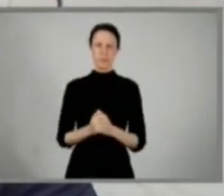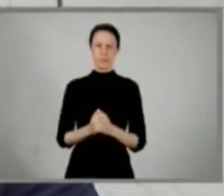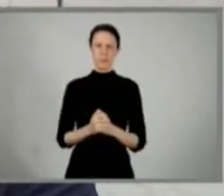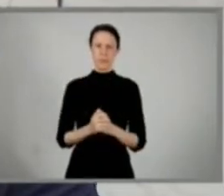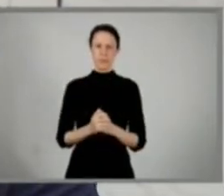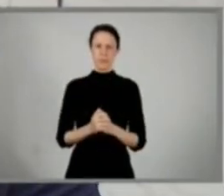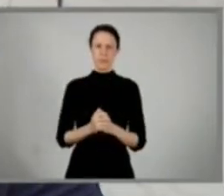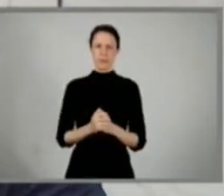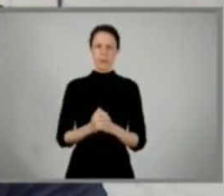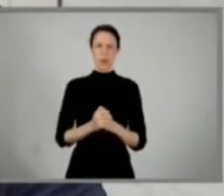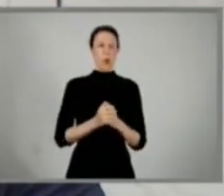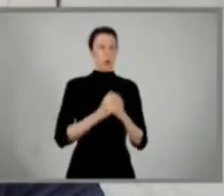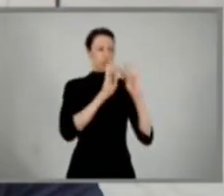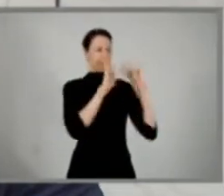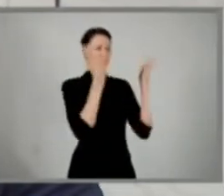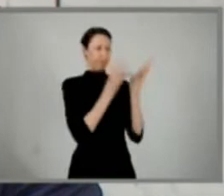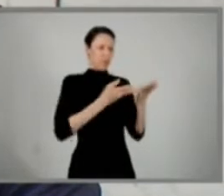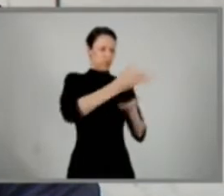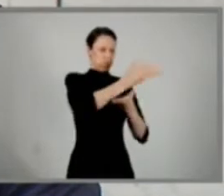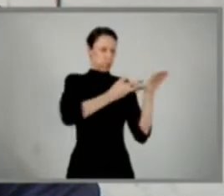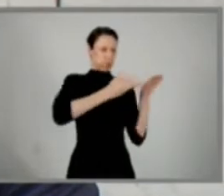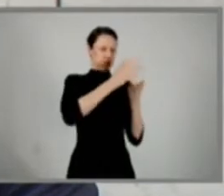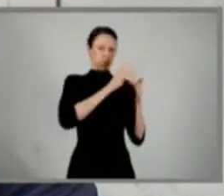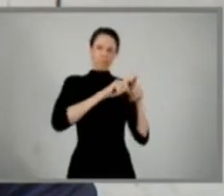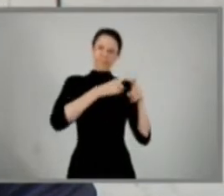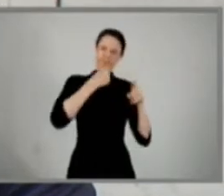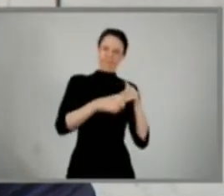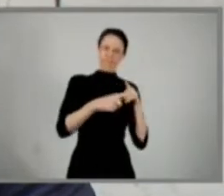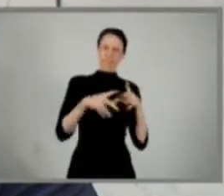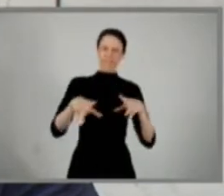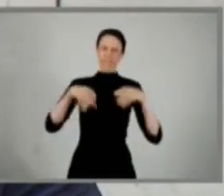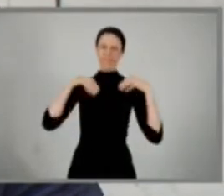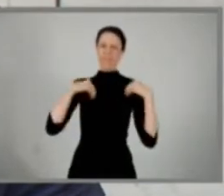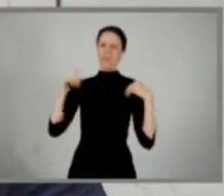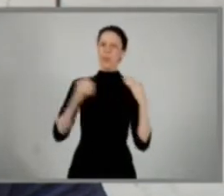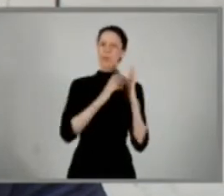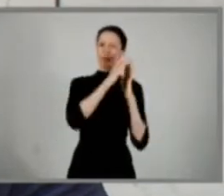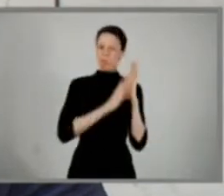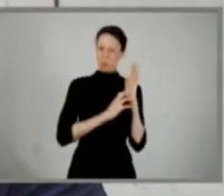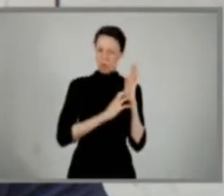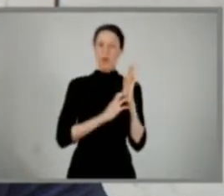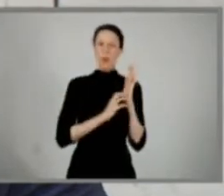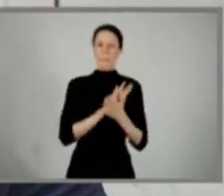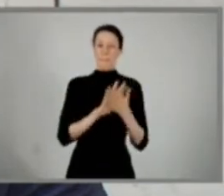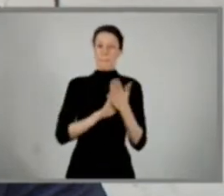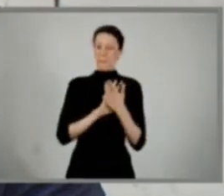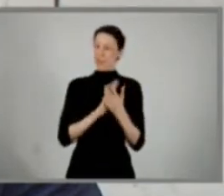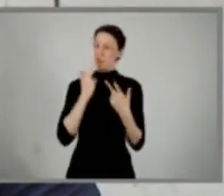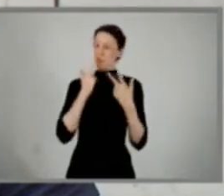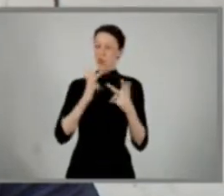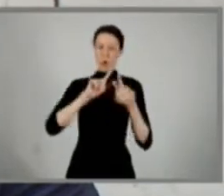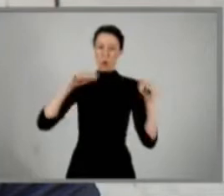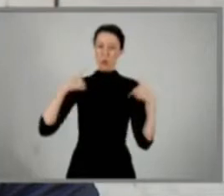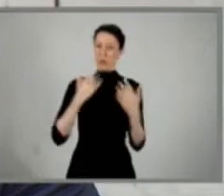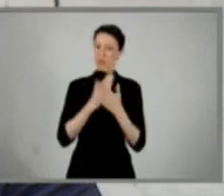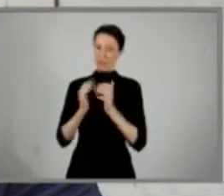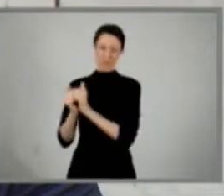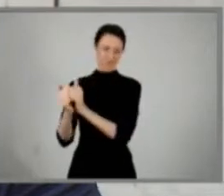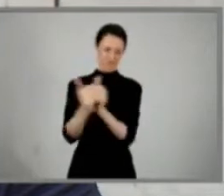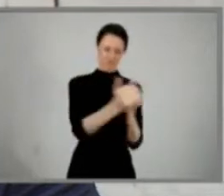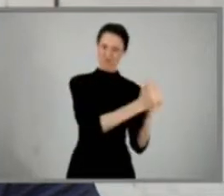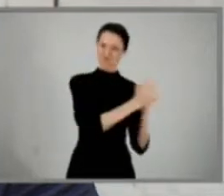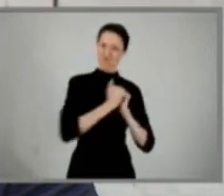endorse it as well. And that's another sign that together as a country we are working to prepare ourselves to be able